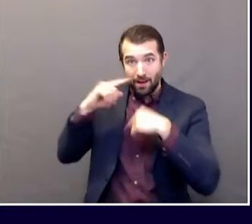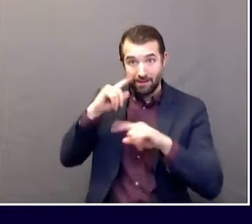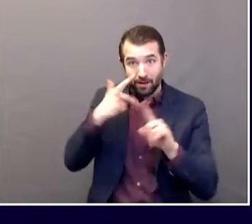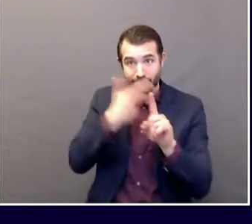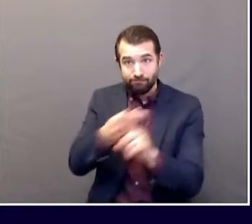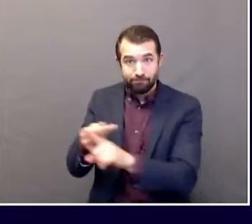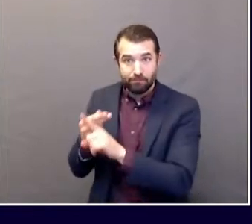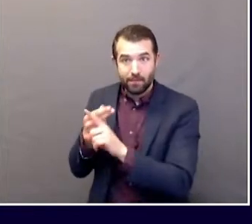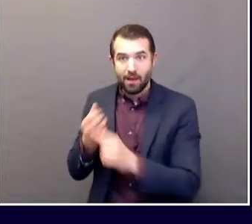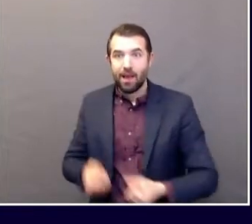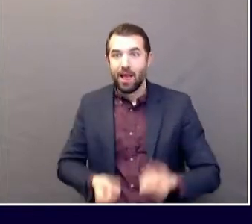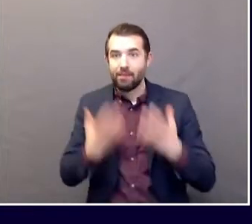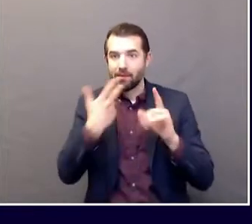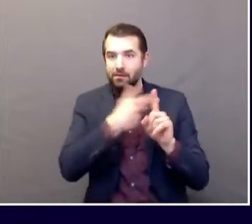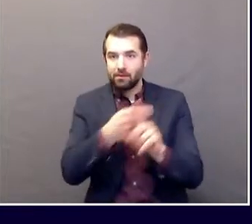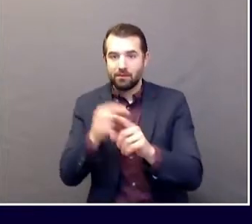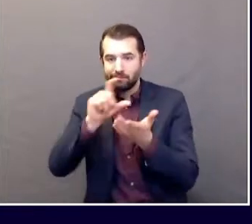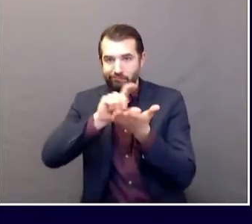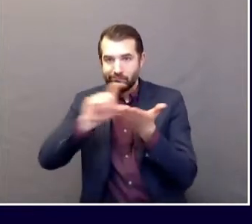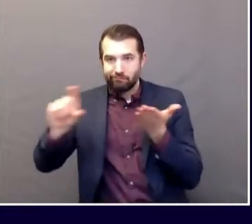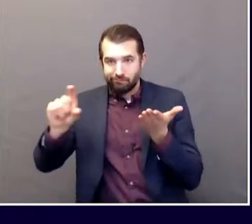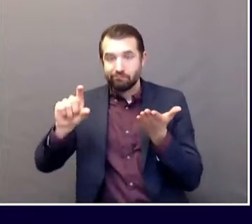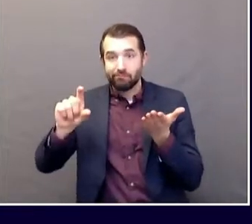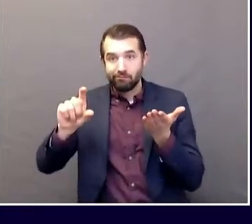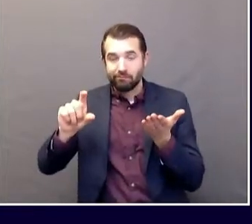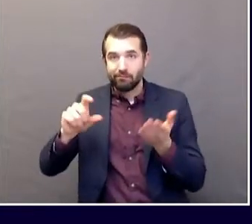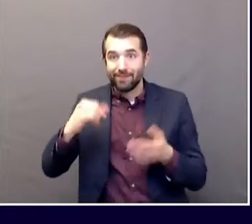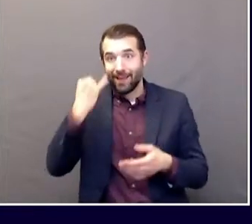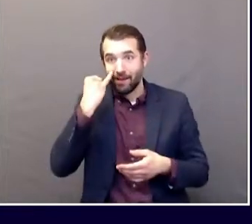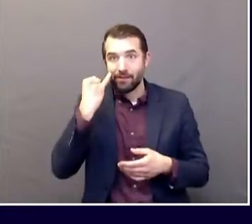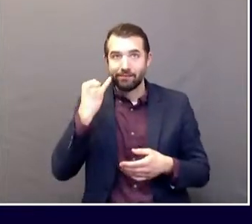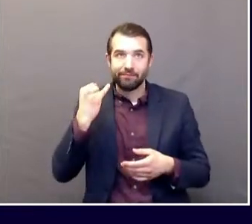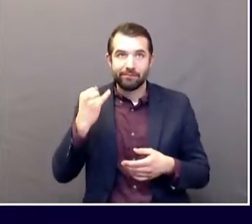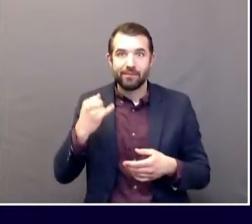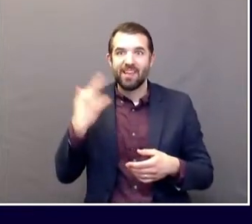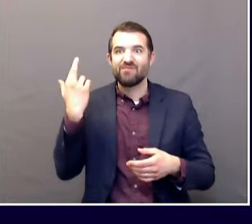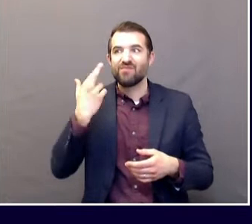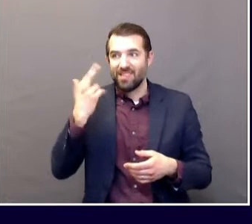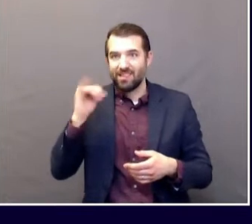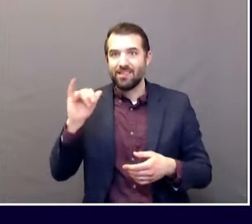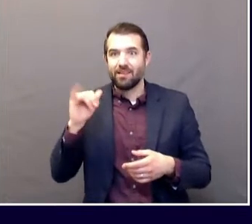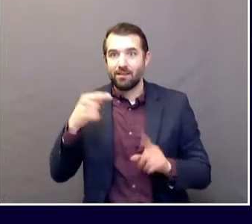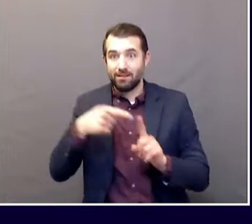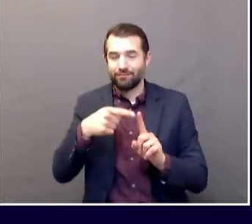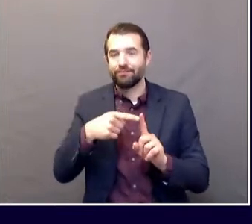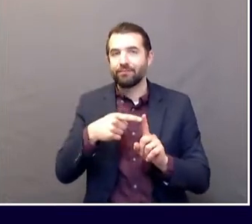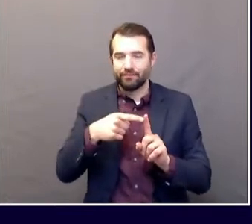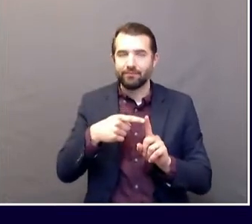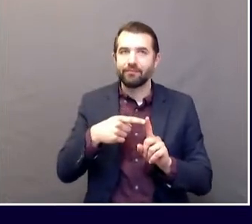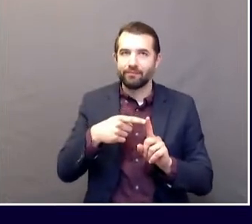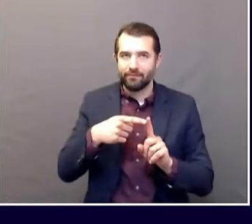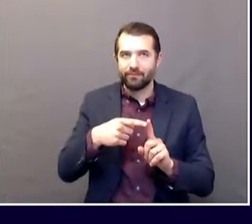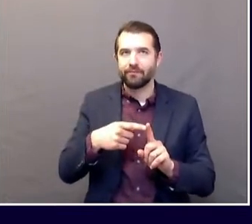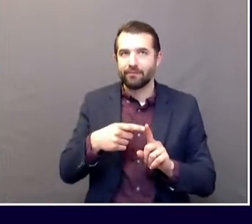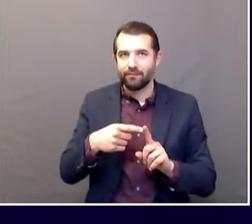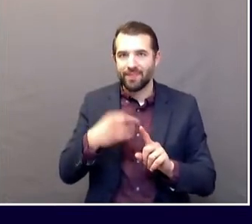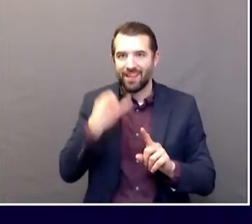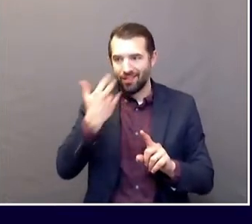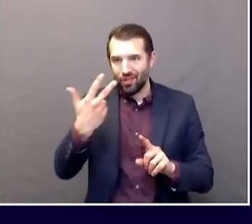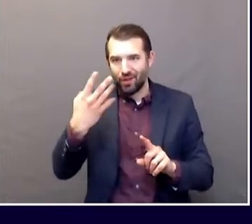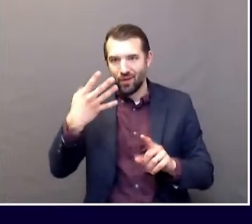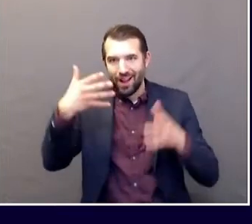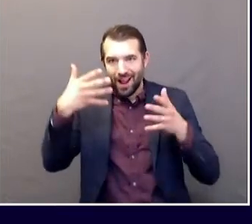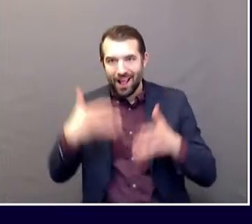And early in the day, they start calling folks. The other thing they're able to do is meter these things out throughout the end of the day. So